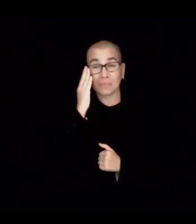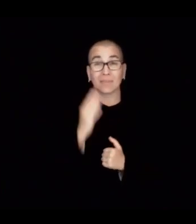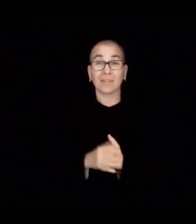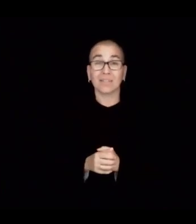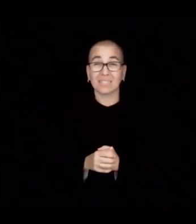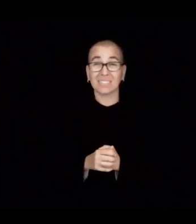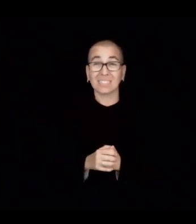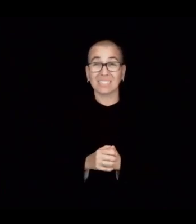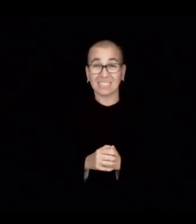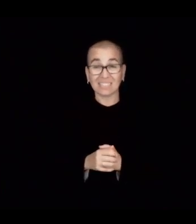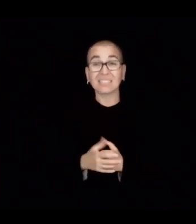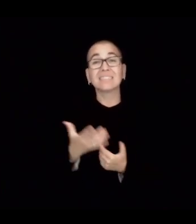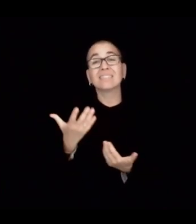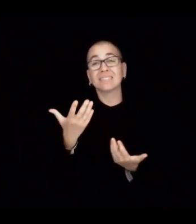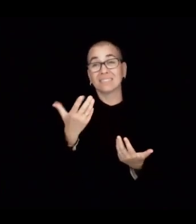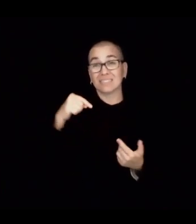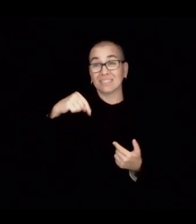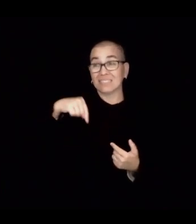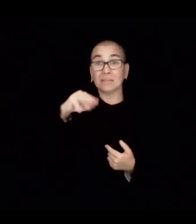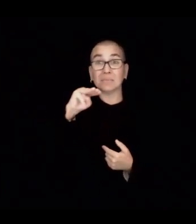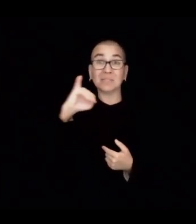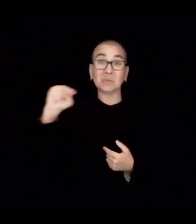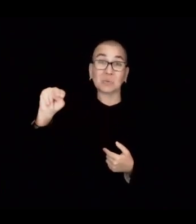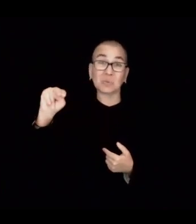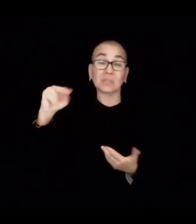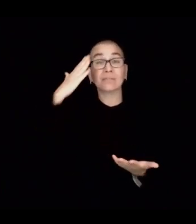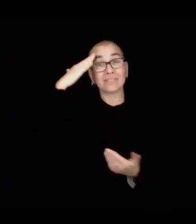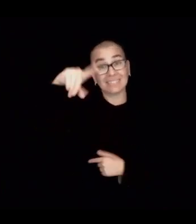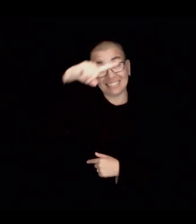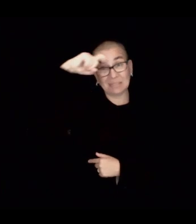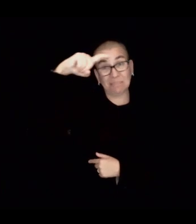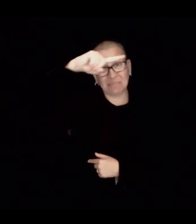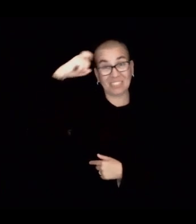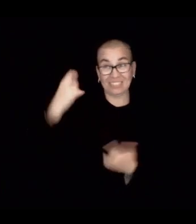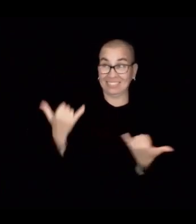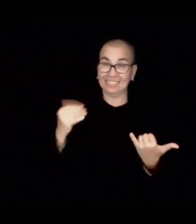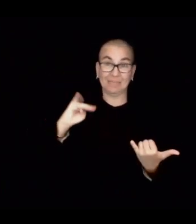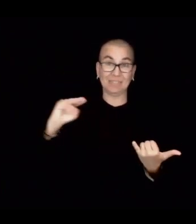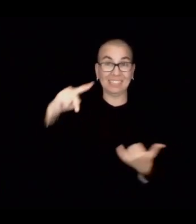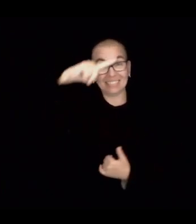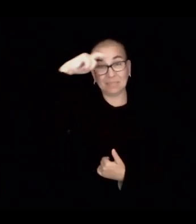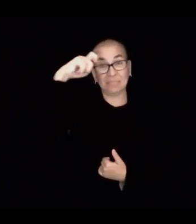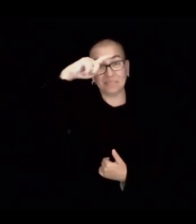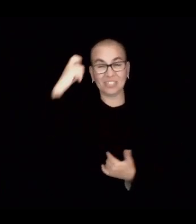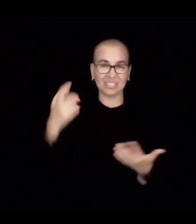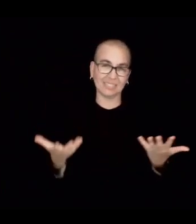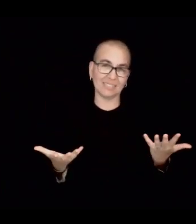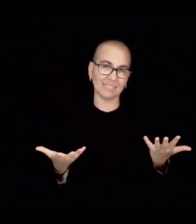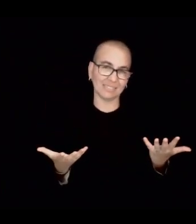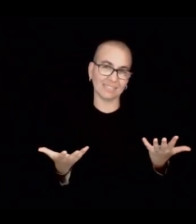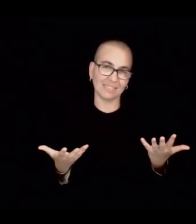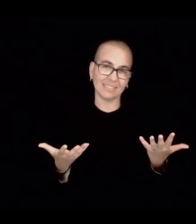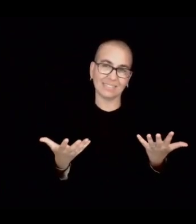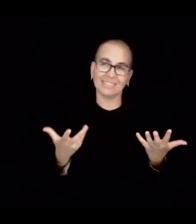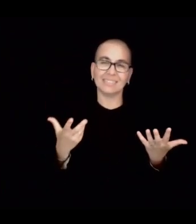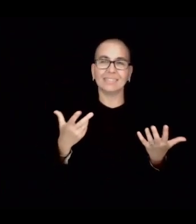the summer, oftentimes you use the air recirculation to